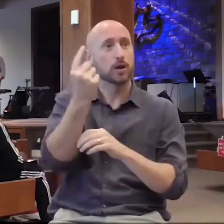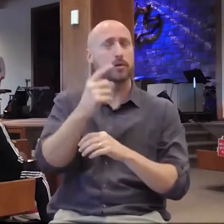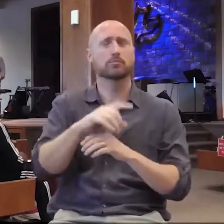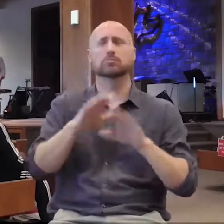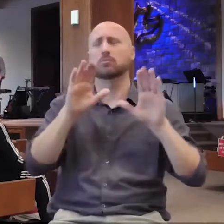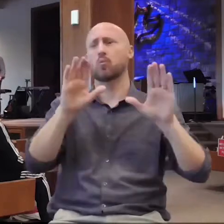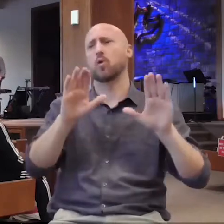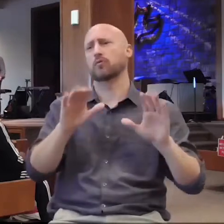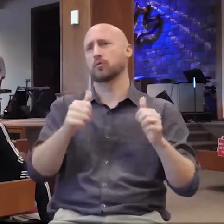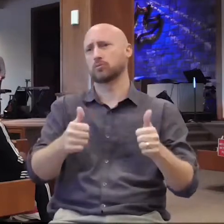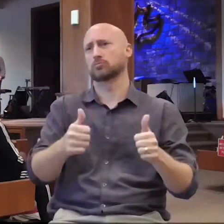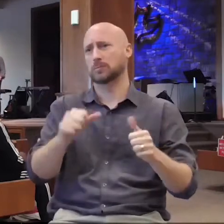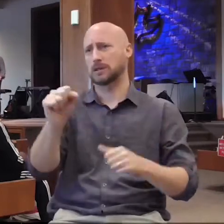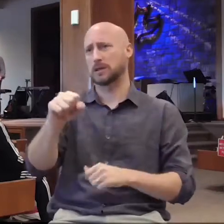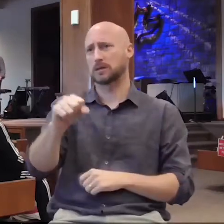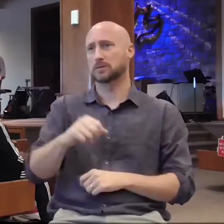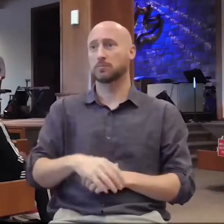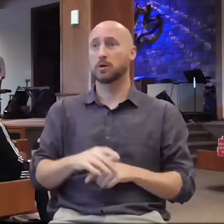wonderful.